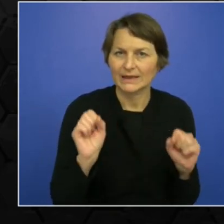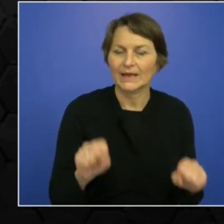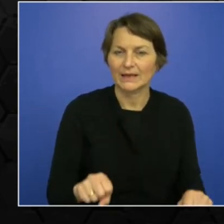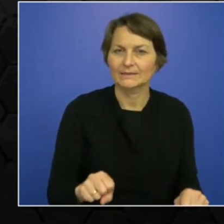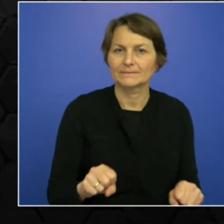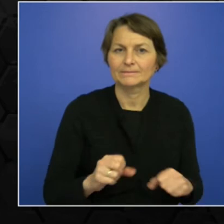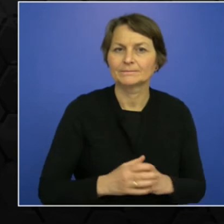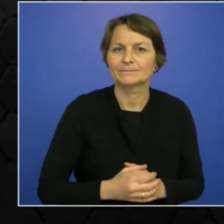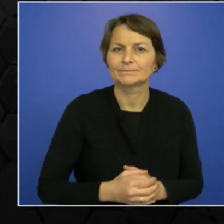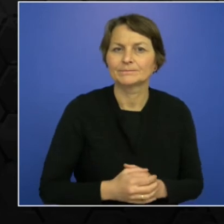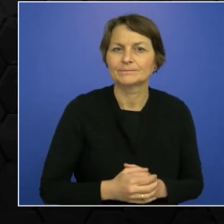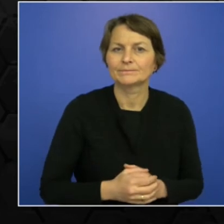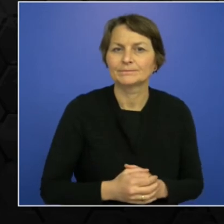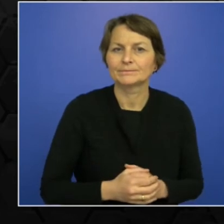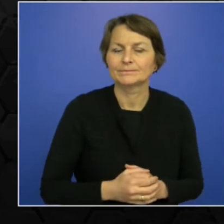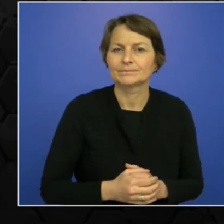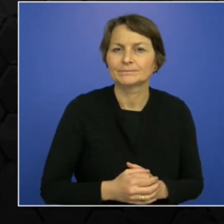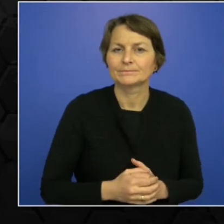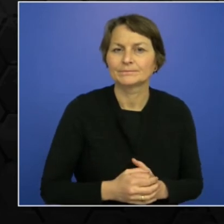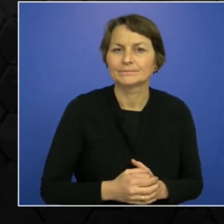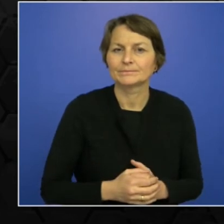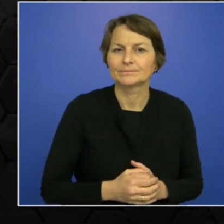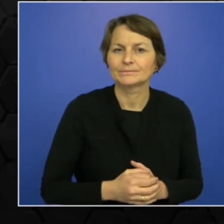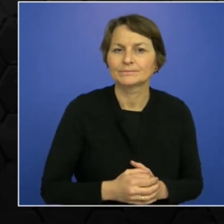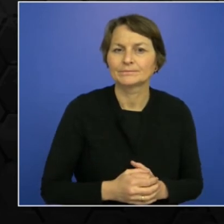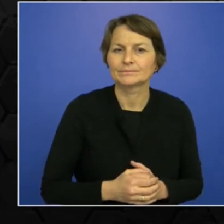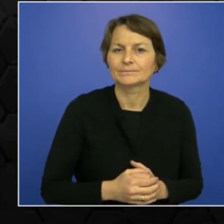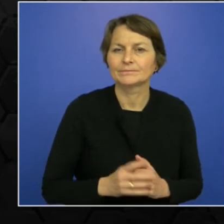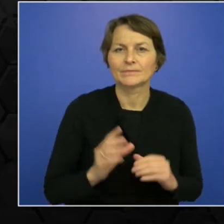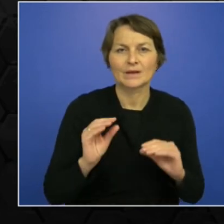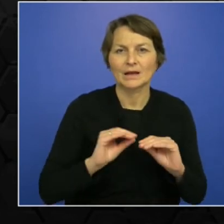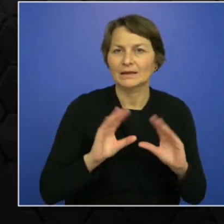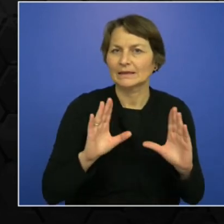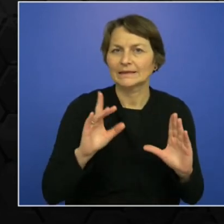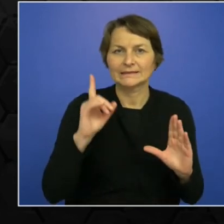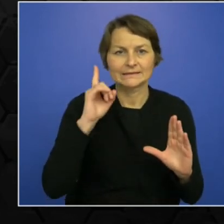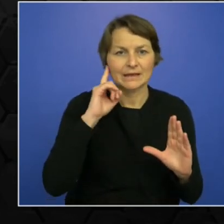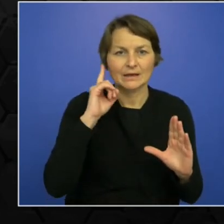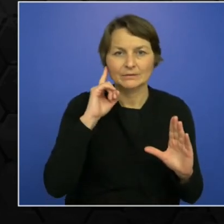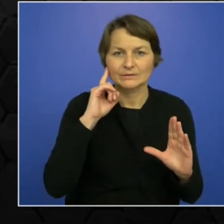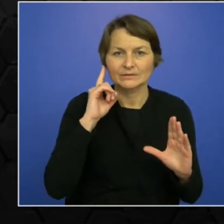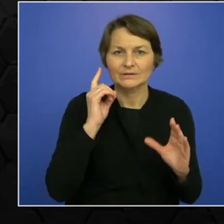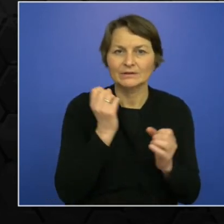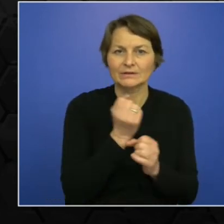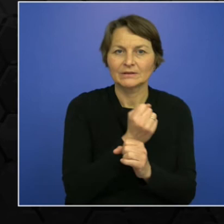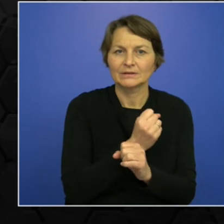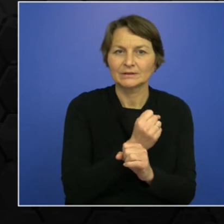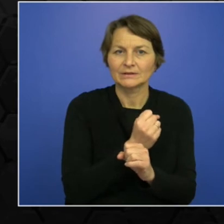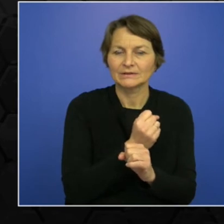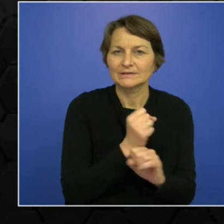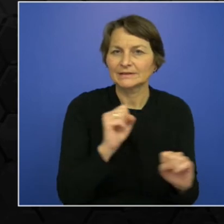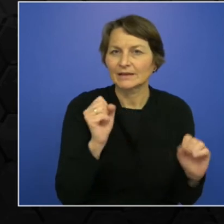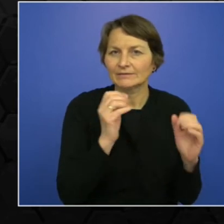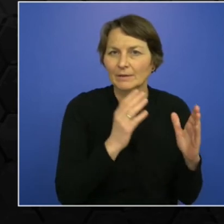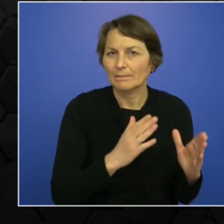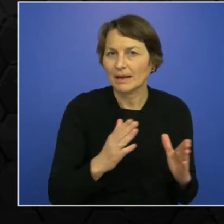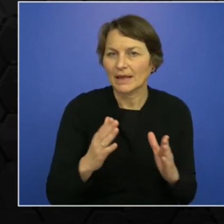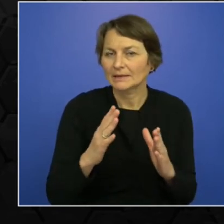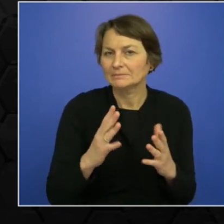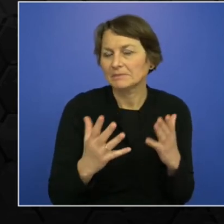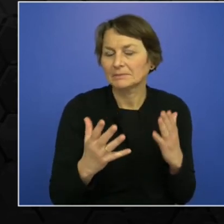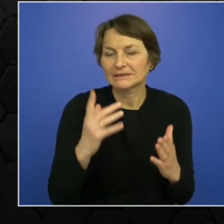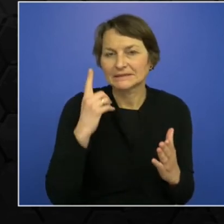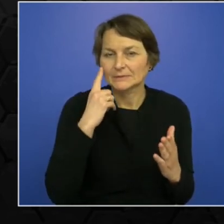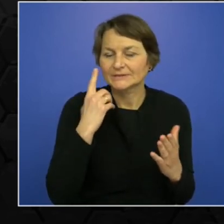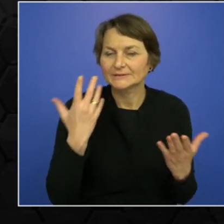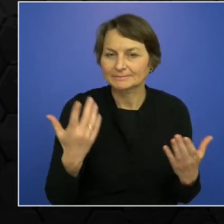as scikit-learn. So we went for the logistic regression and the decision tree. And with that, we got much